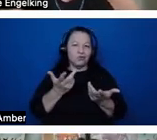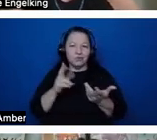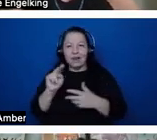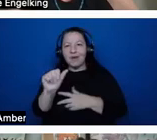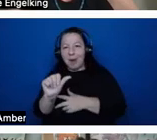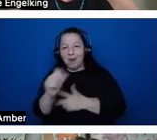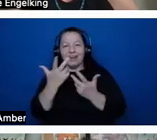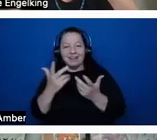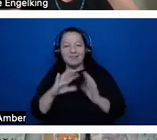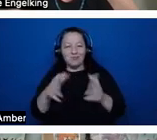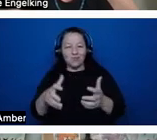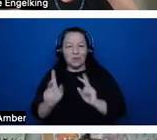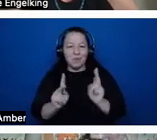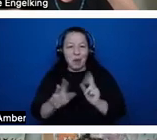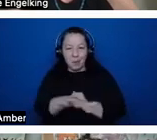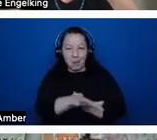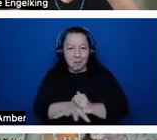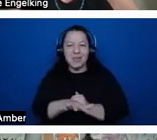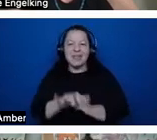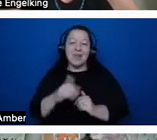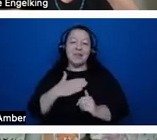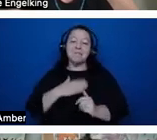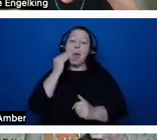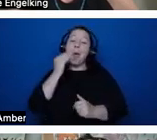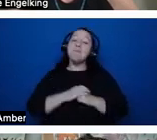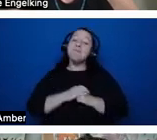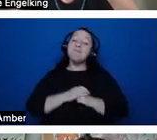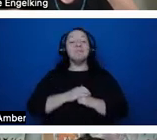call home, and I'm just really happy and honored to be here.